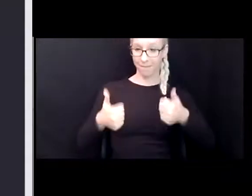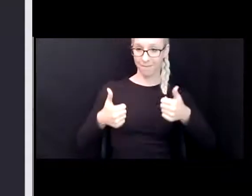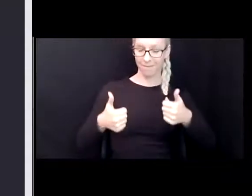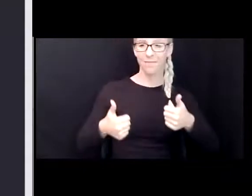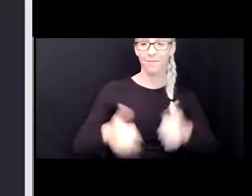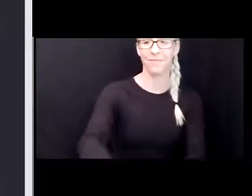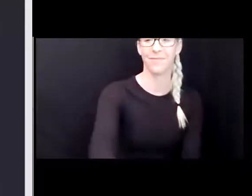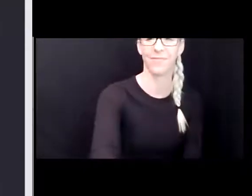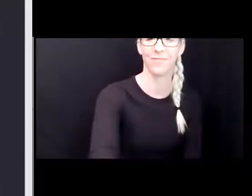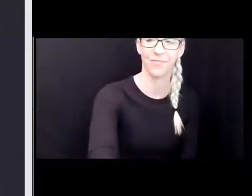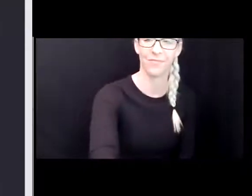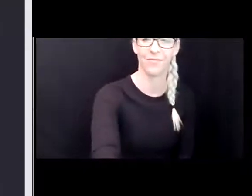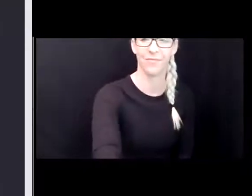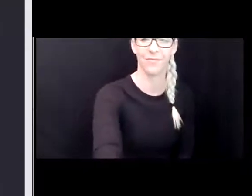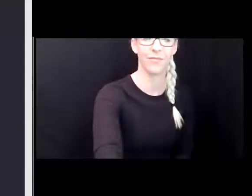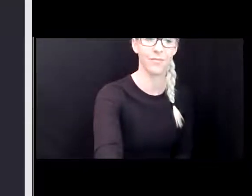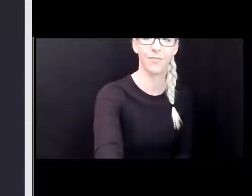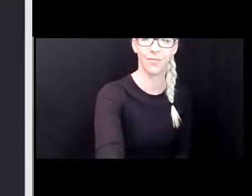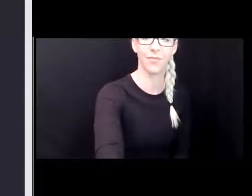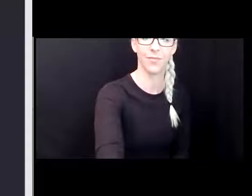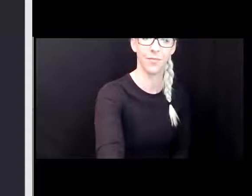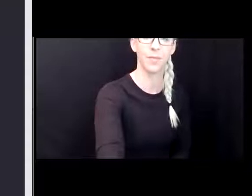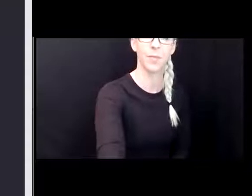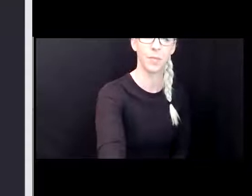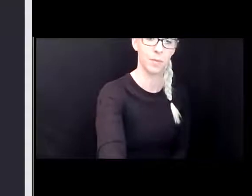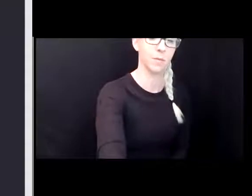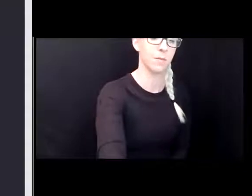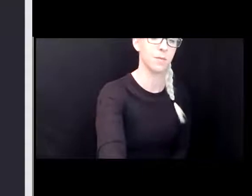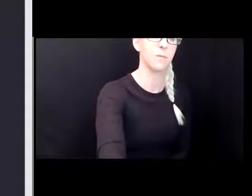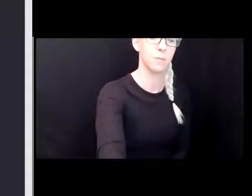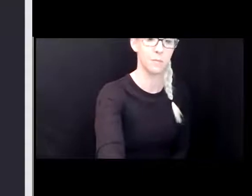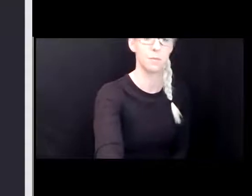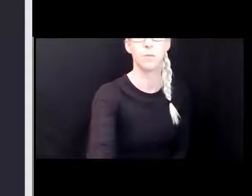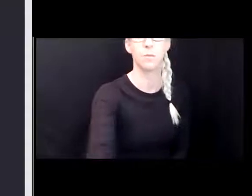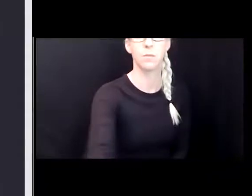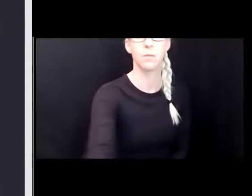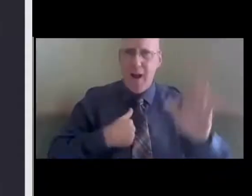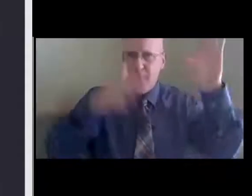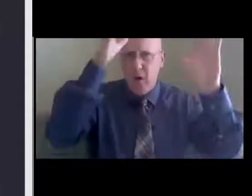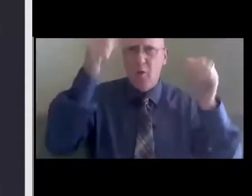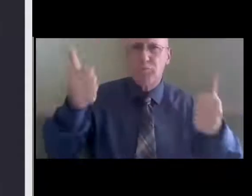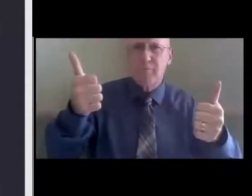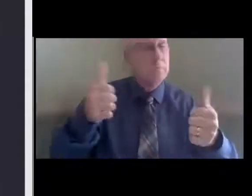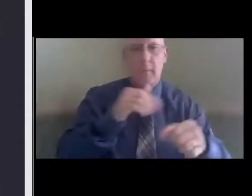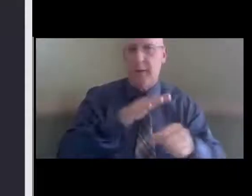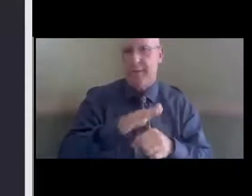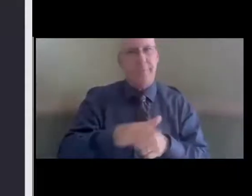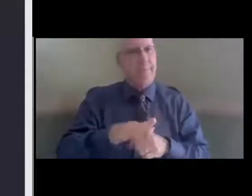in the beginning just to be appointed. Again, just kind of raising your hand and saying, but I'm the parent, is not sufficient enough.